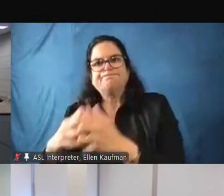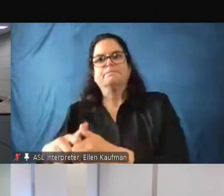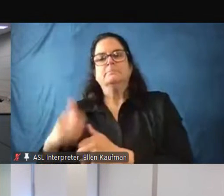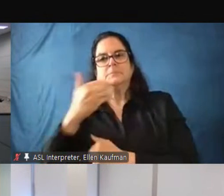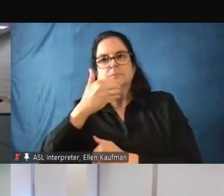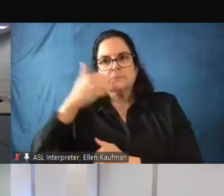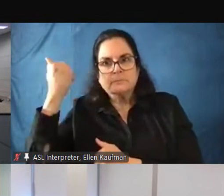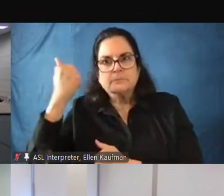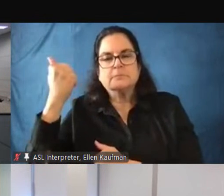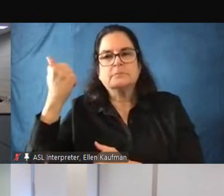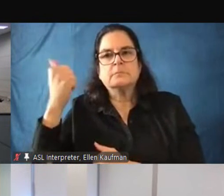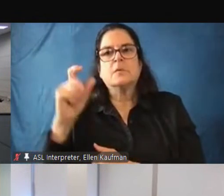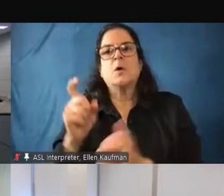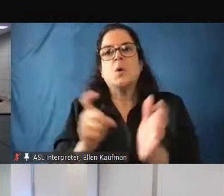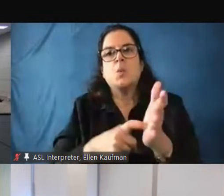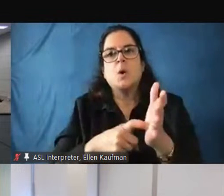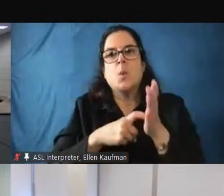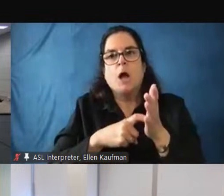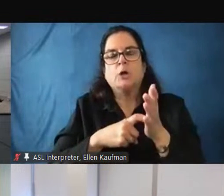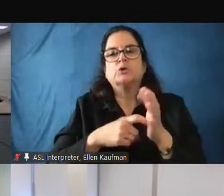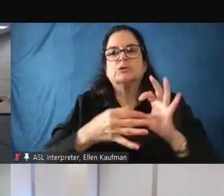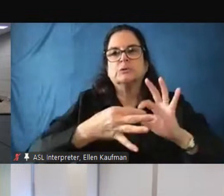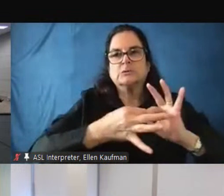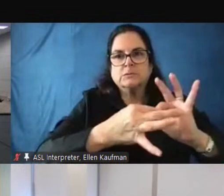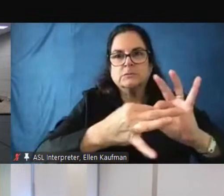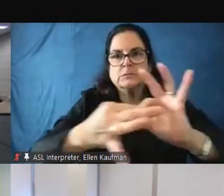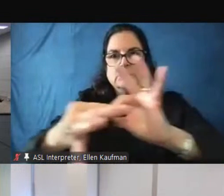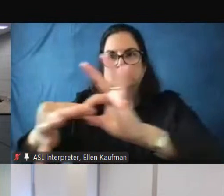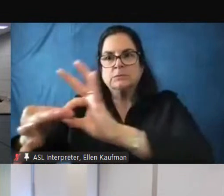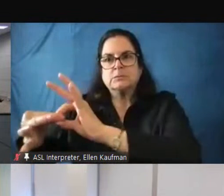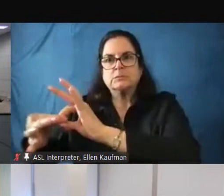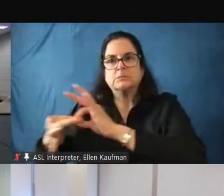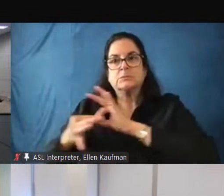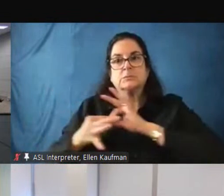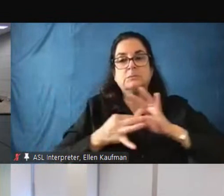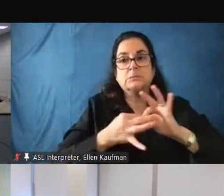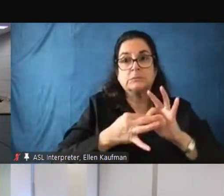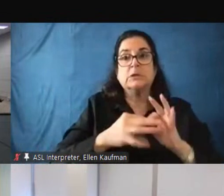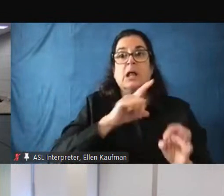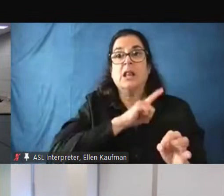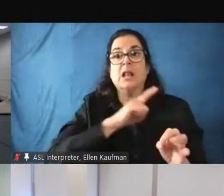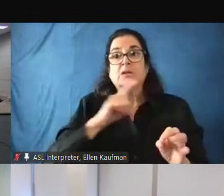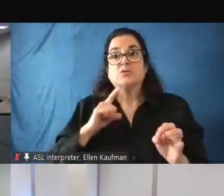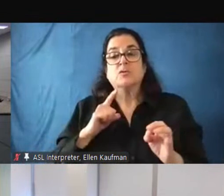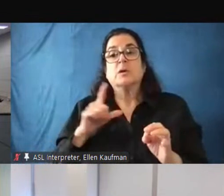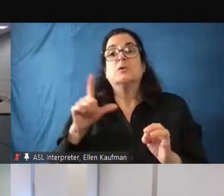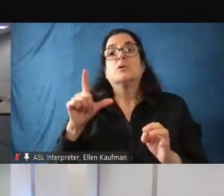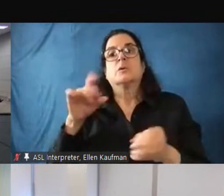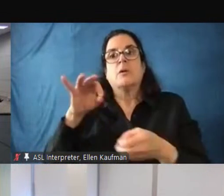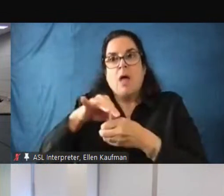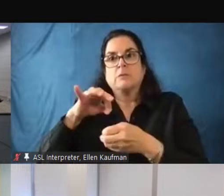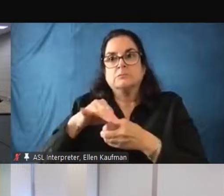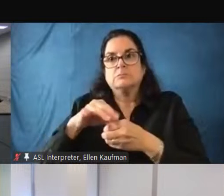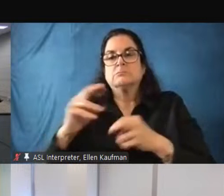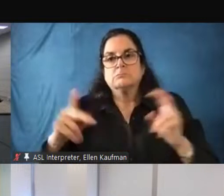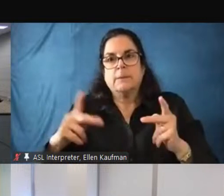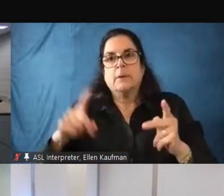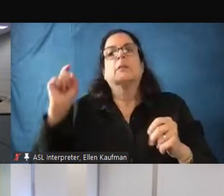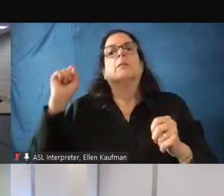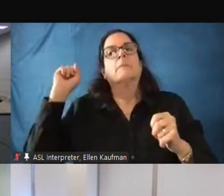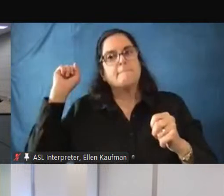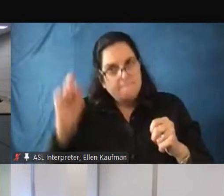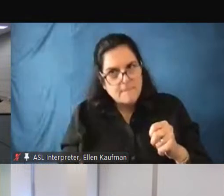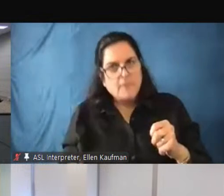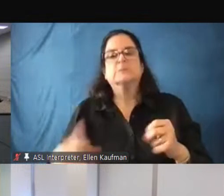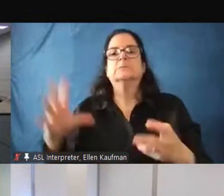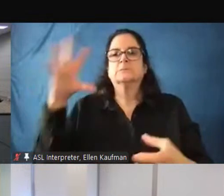does require a coordinated effort with our elected officials to make that happen. It is not something that CTA would be